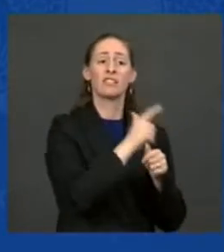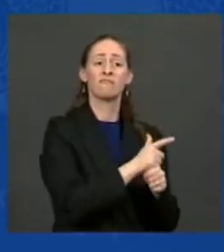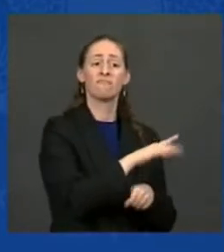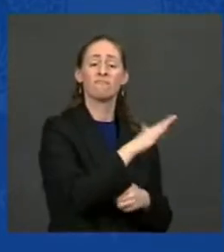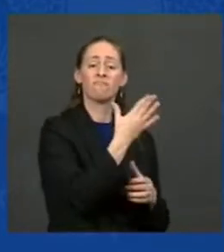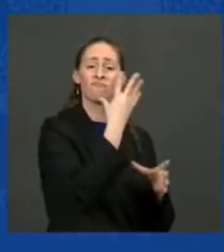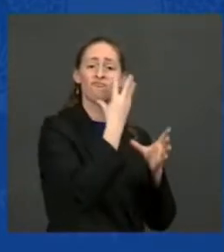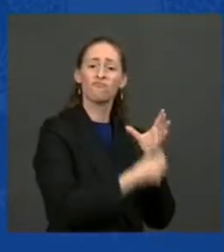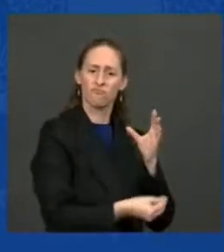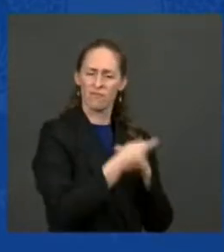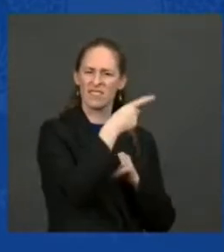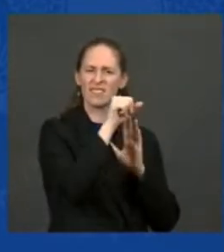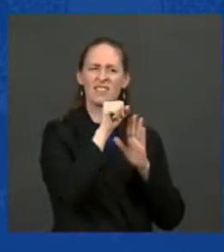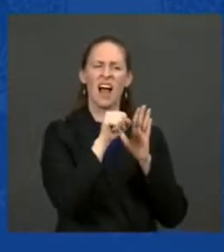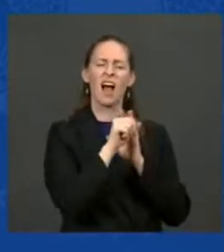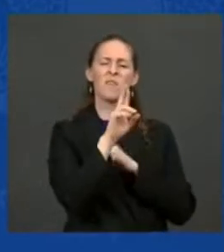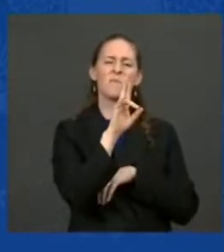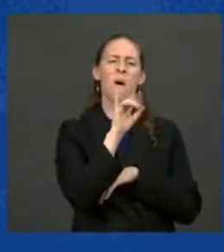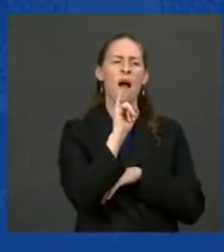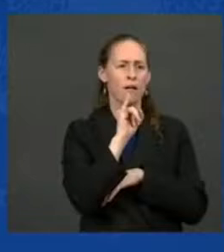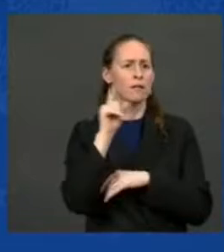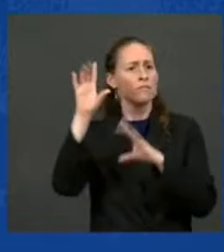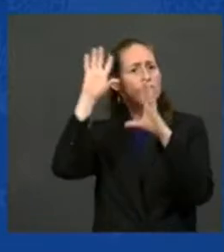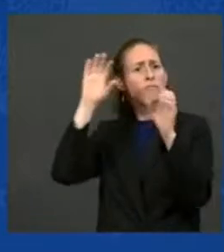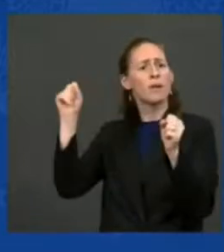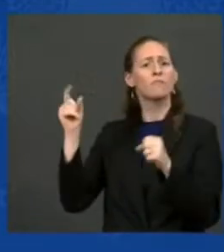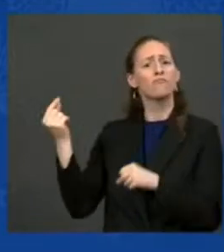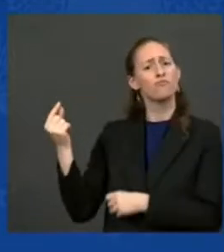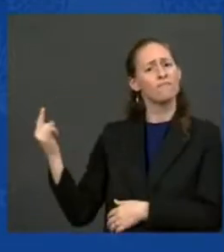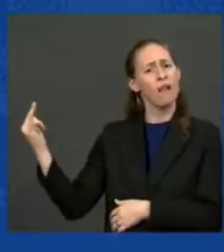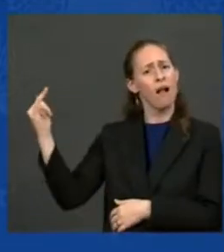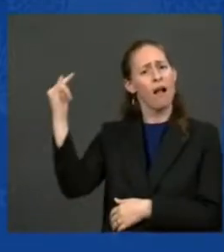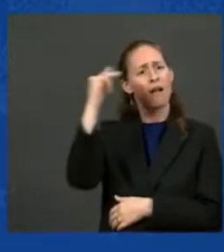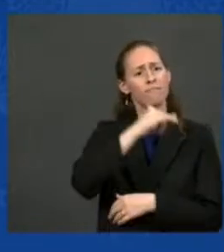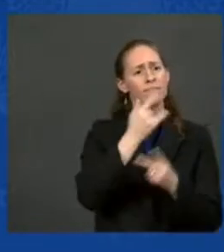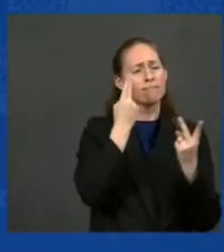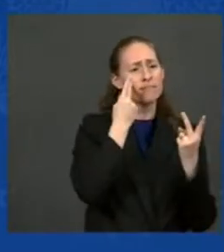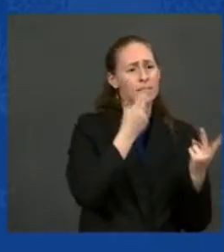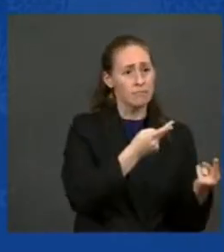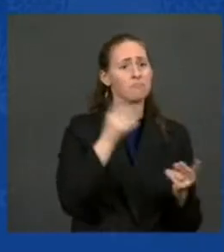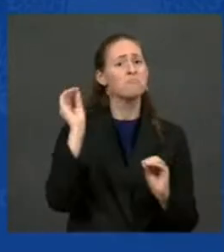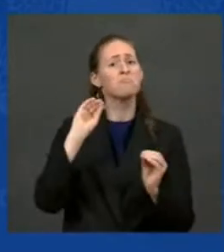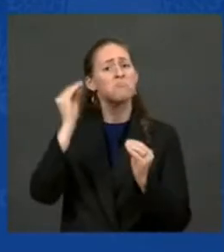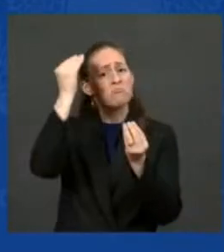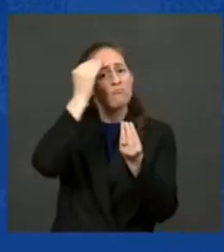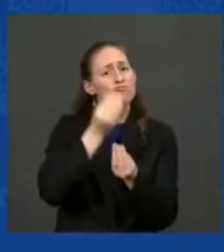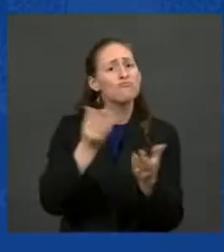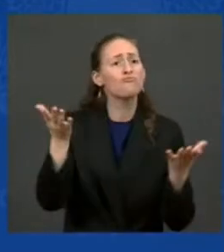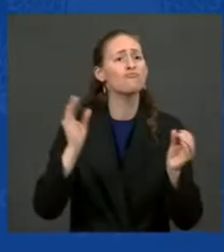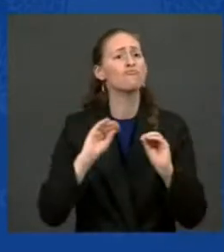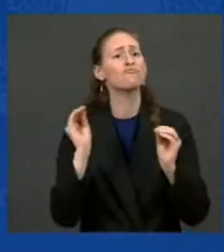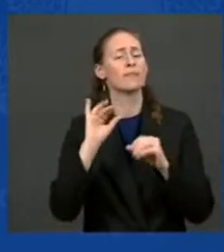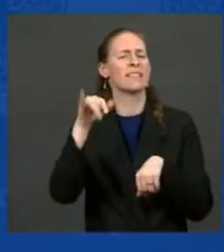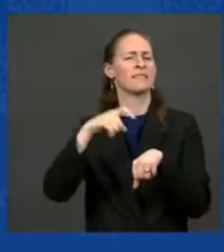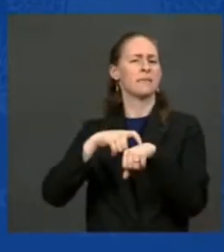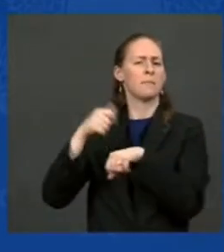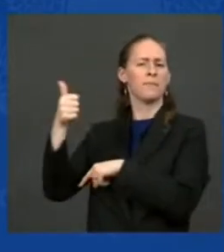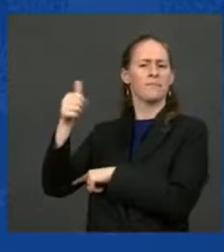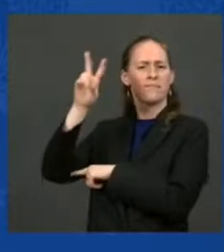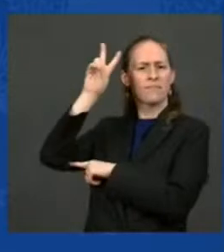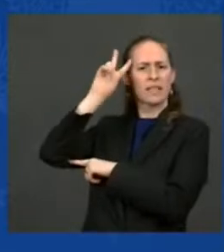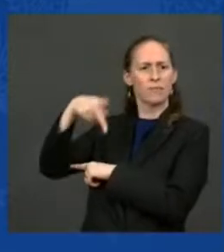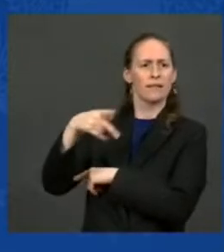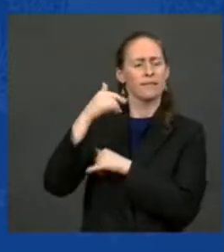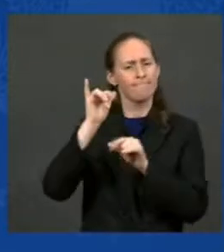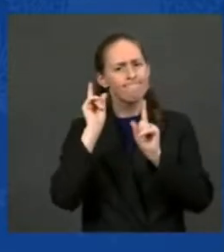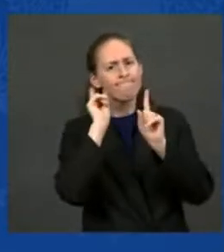came to Rhode Island and walked unannounced into that funeral home? It was then the Vice President of the United States, Joe Biden. When my